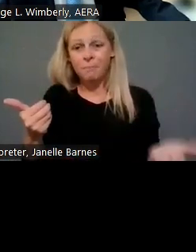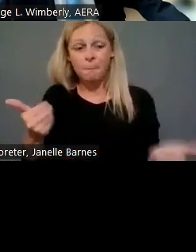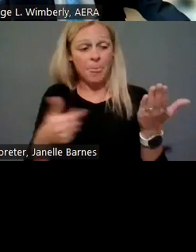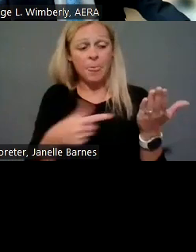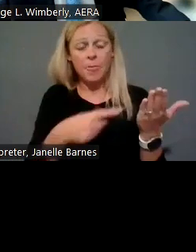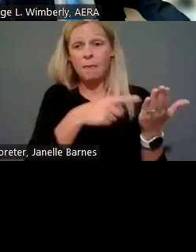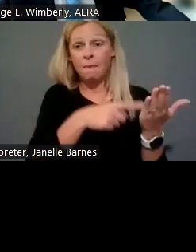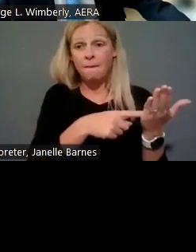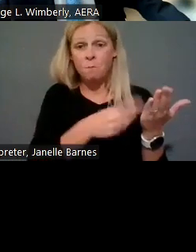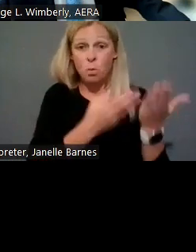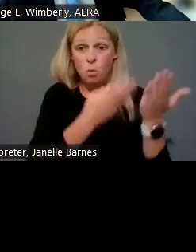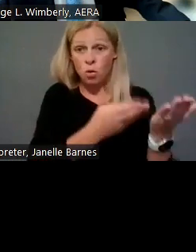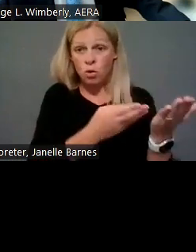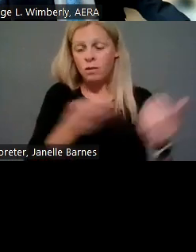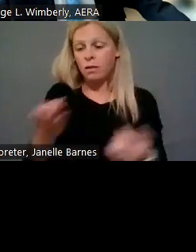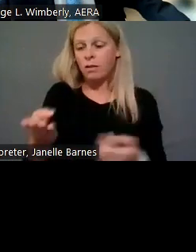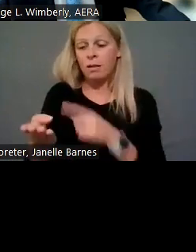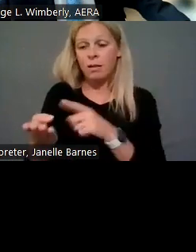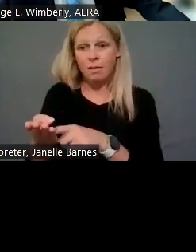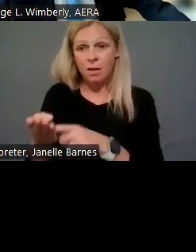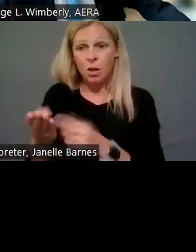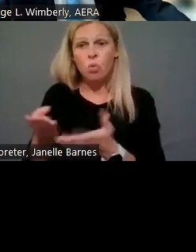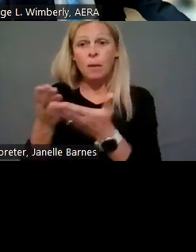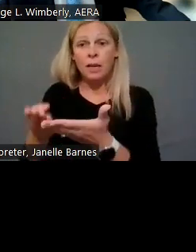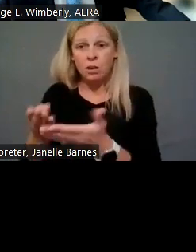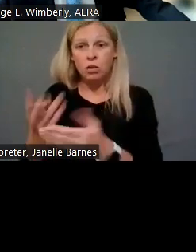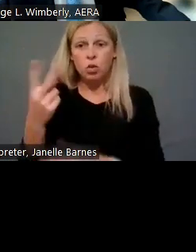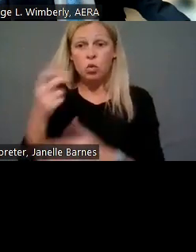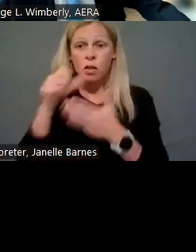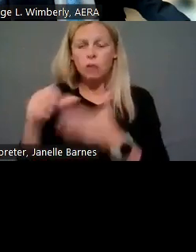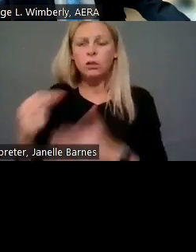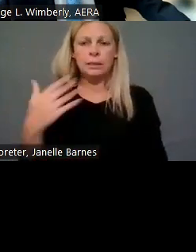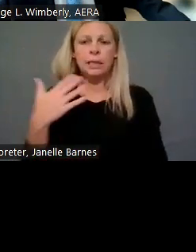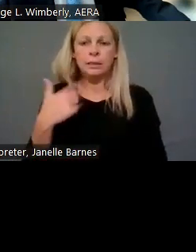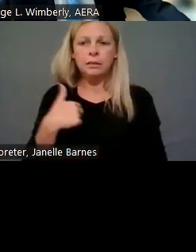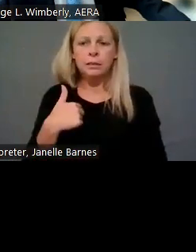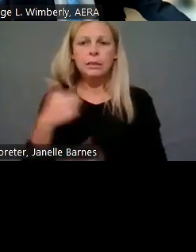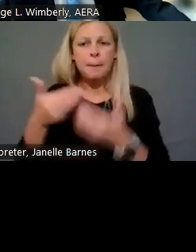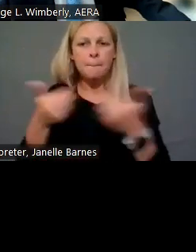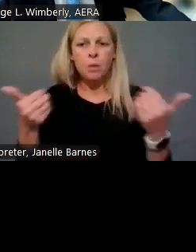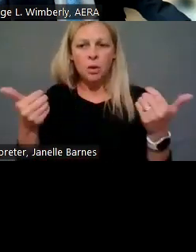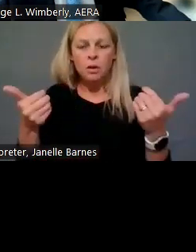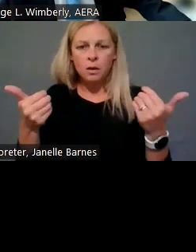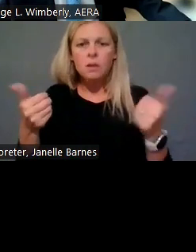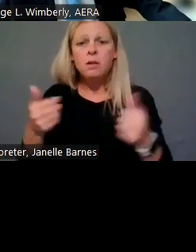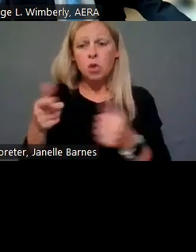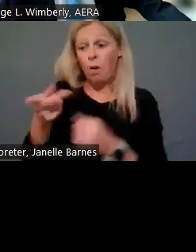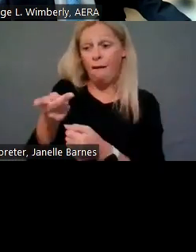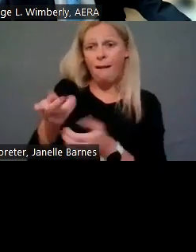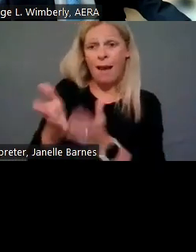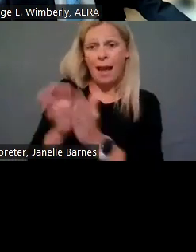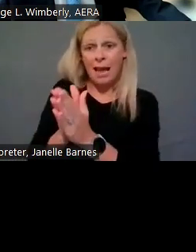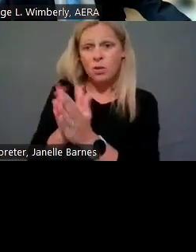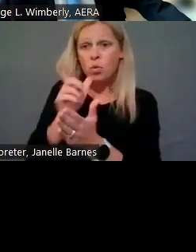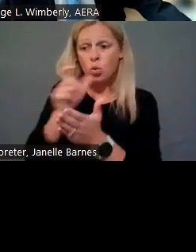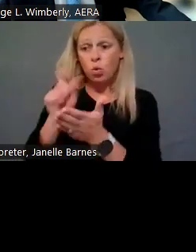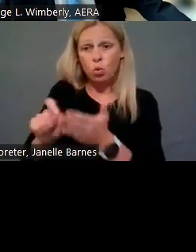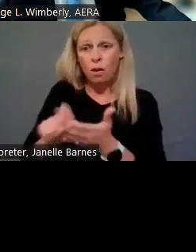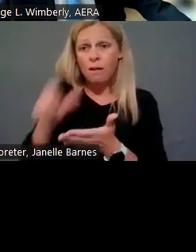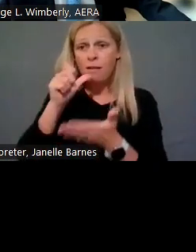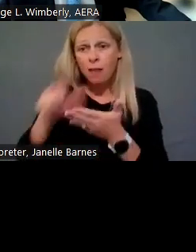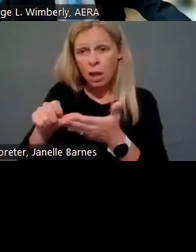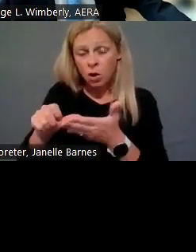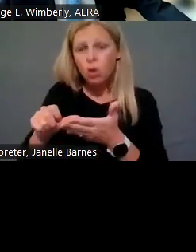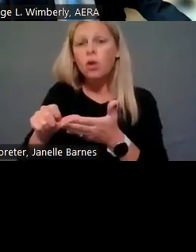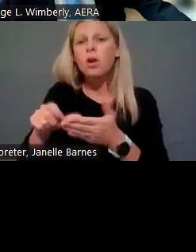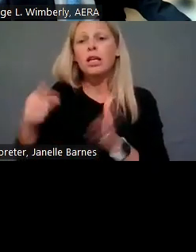very important that you are responsible, that you have your letter writers that know that the letter is due